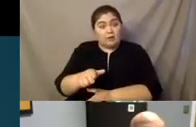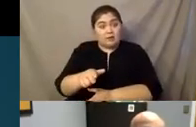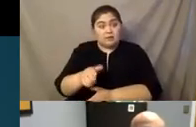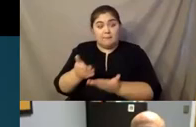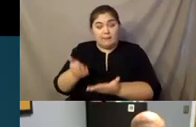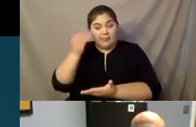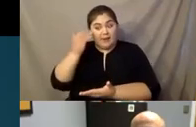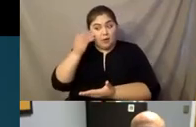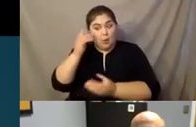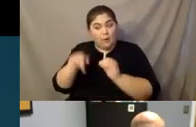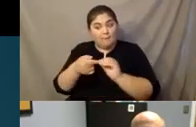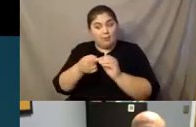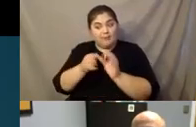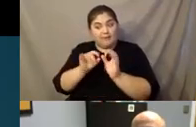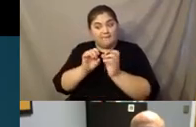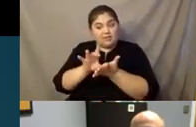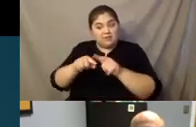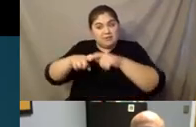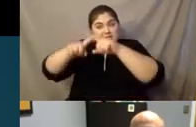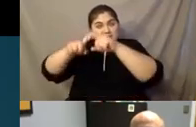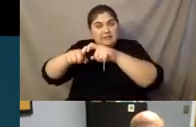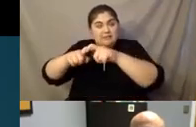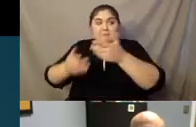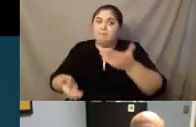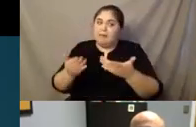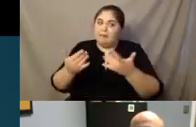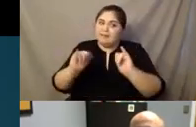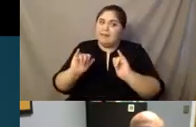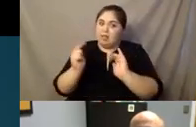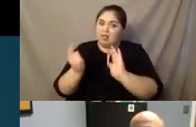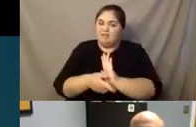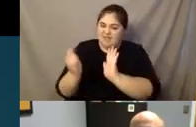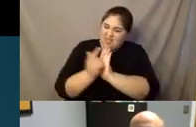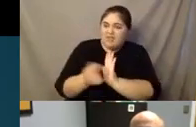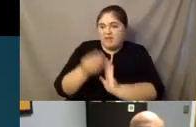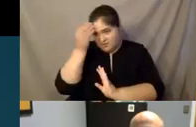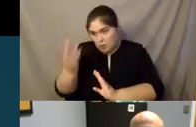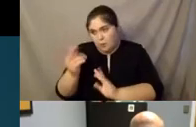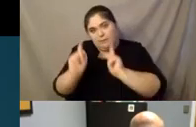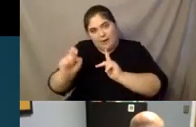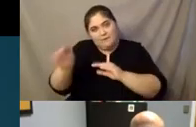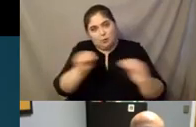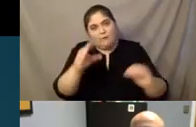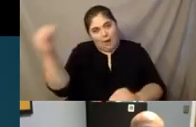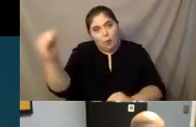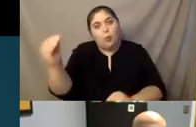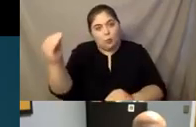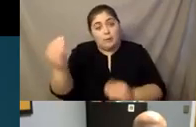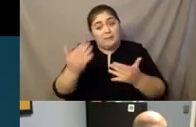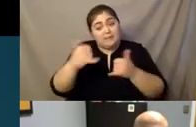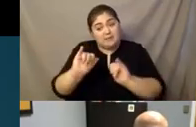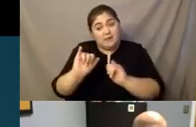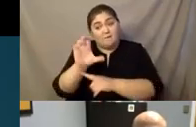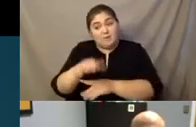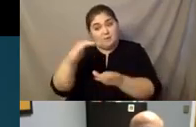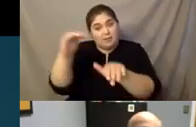about the evictions being stayed, they still may have illegally given notice to our vulnerable clients, and they may still have